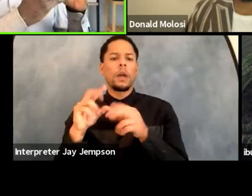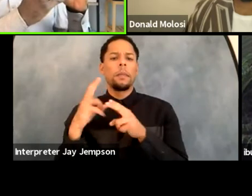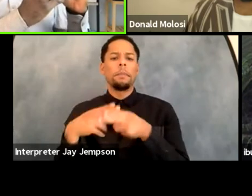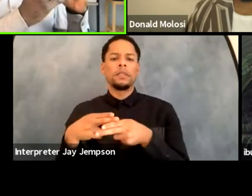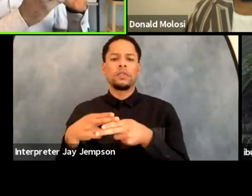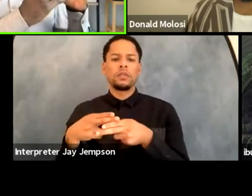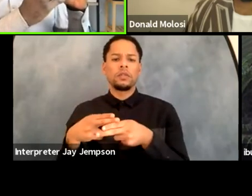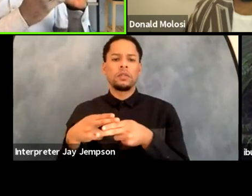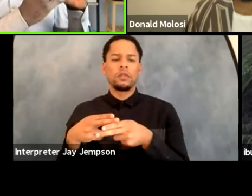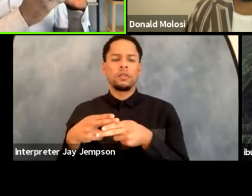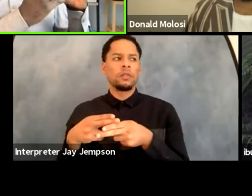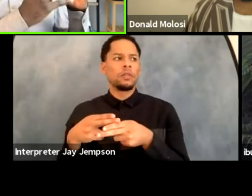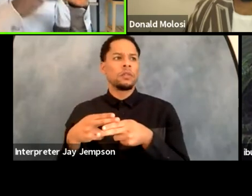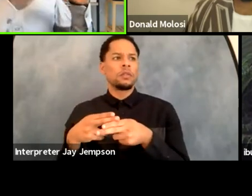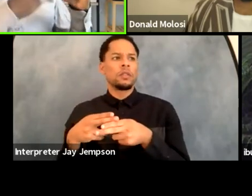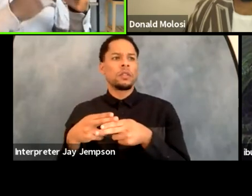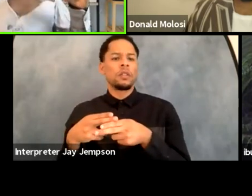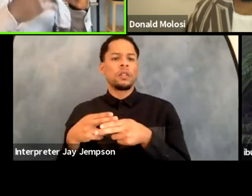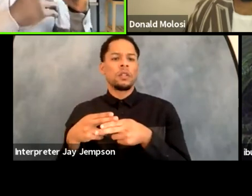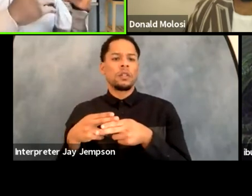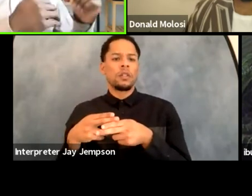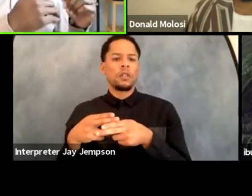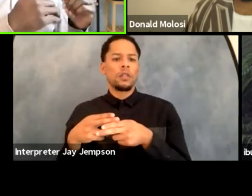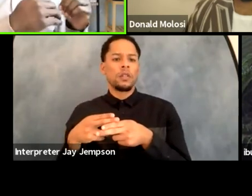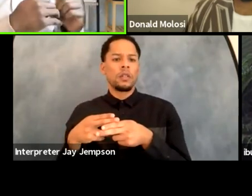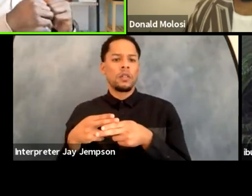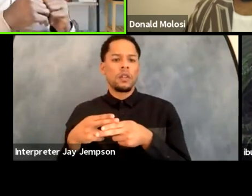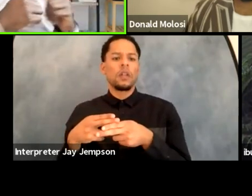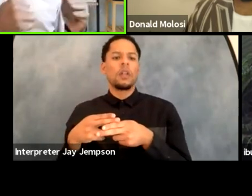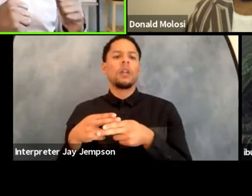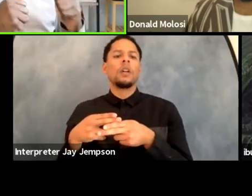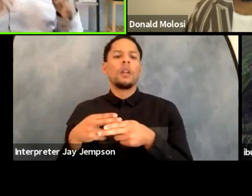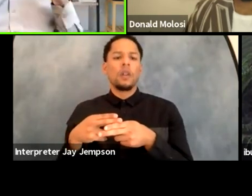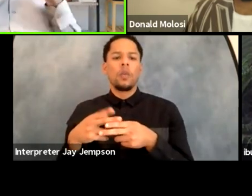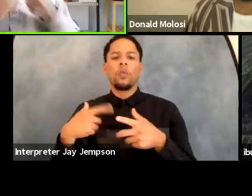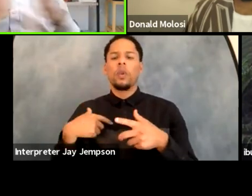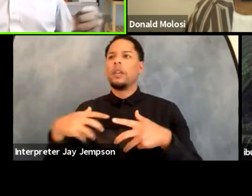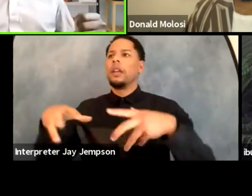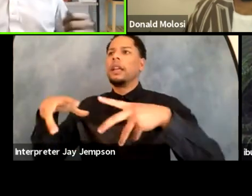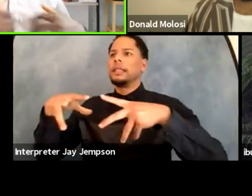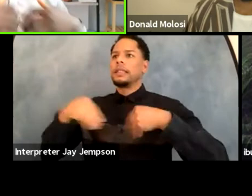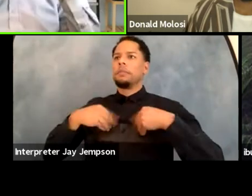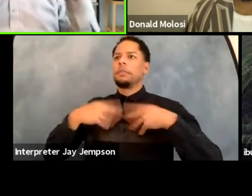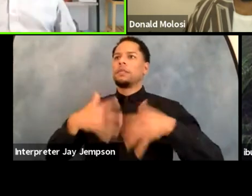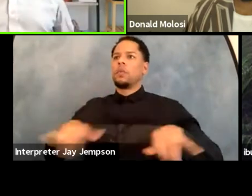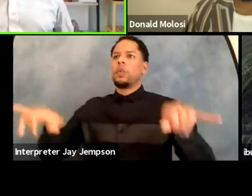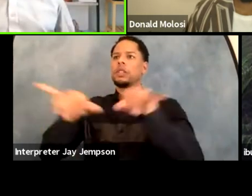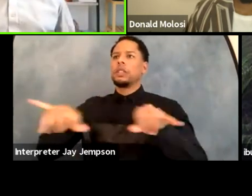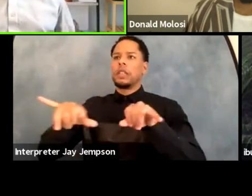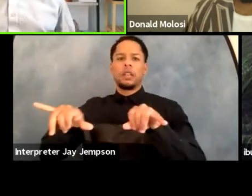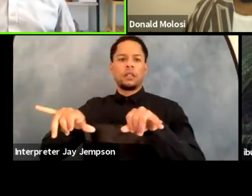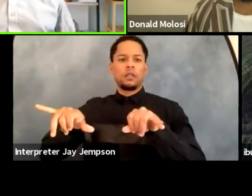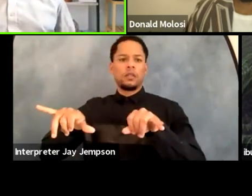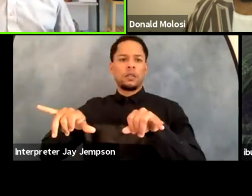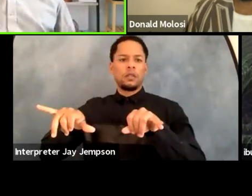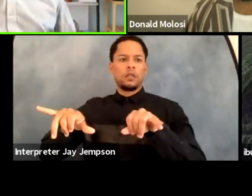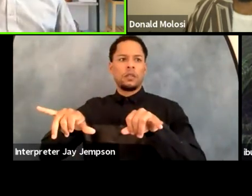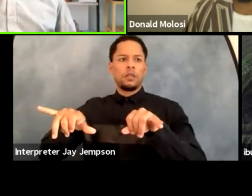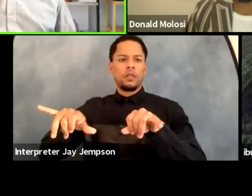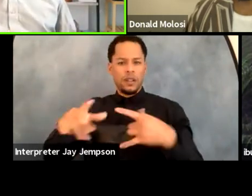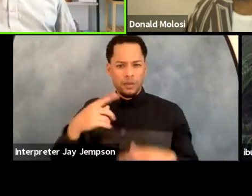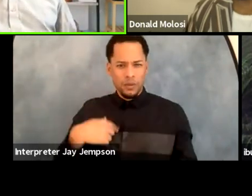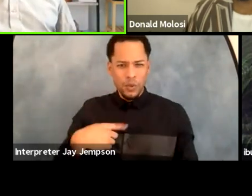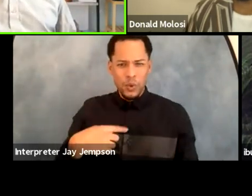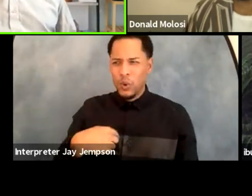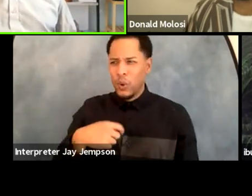always taking, you know, what is given to us as a standard. The Greek theater is the standard. Who says that,